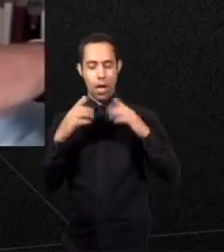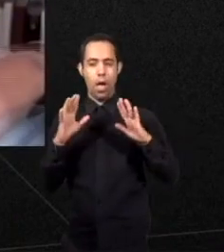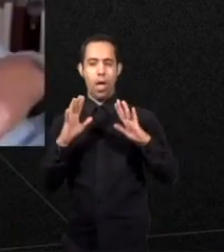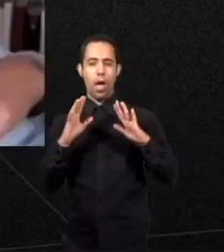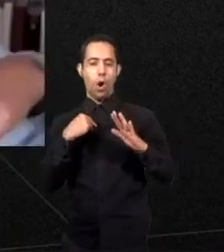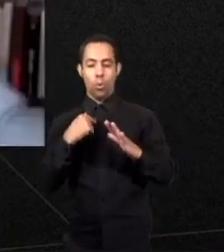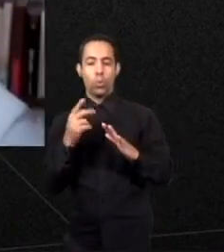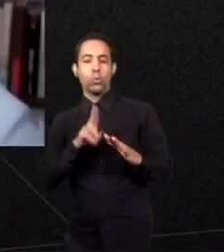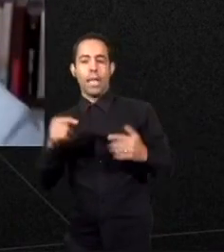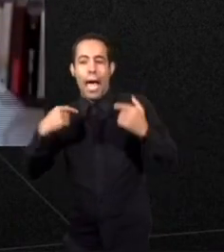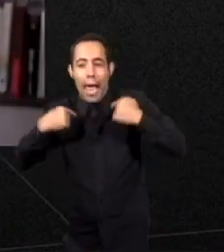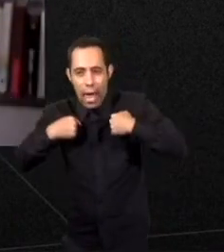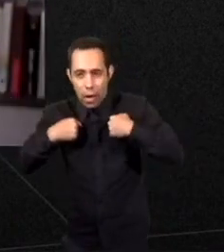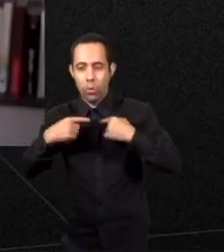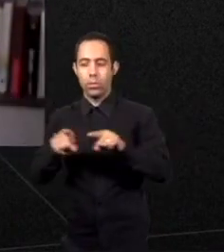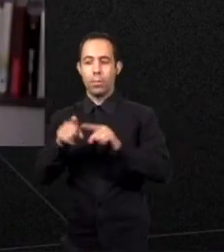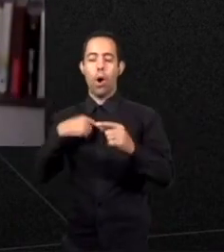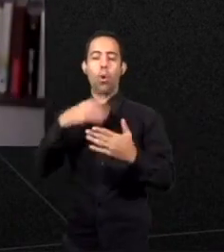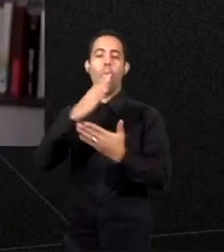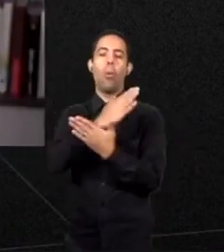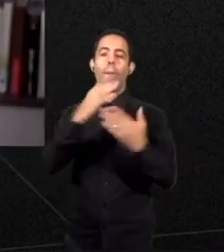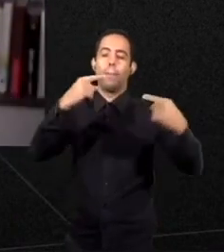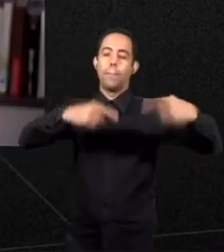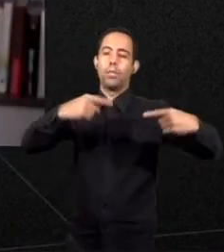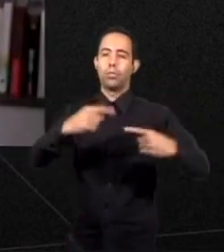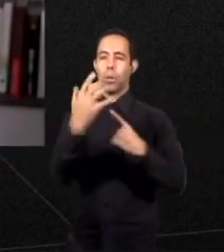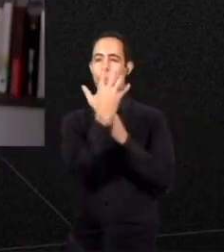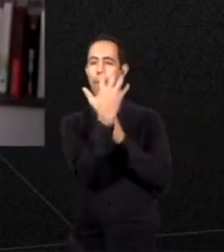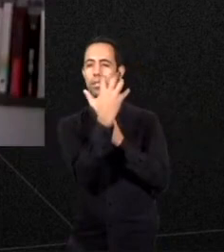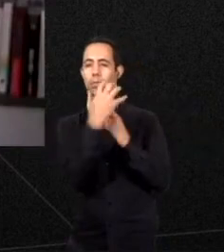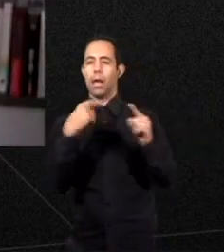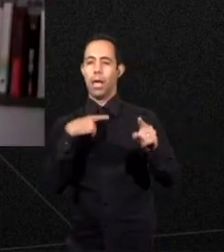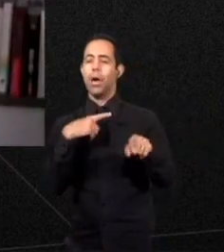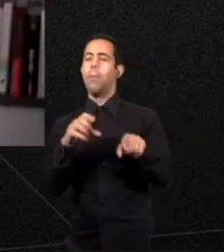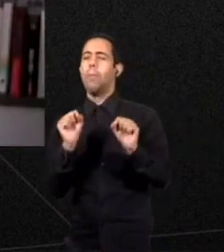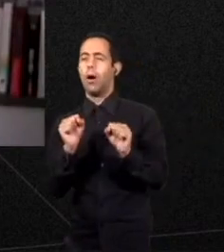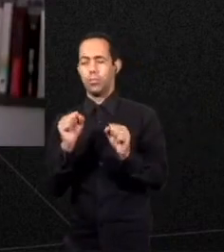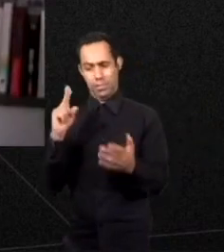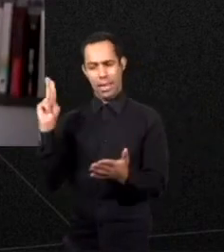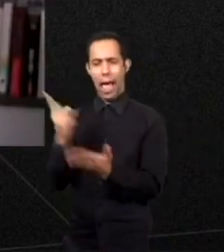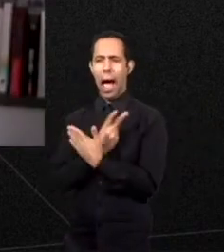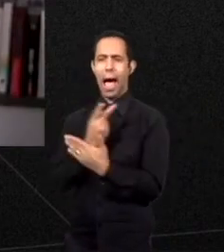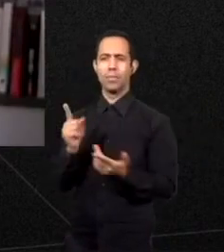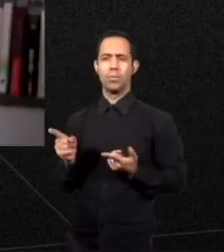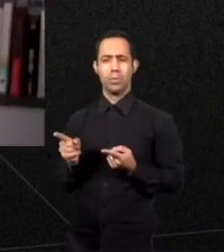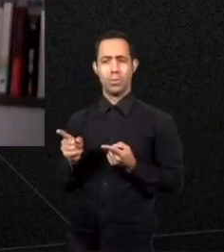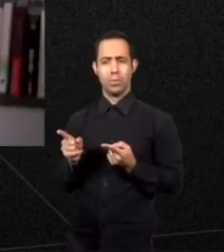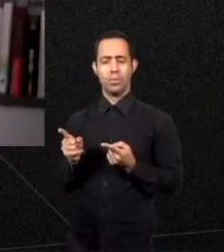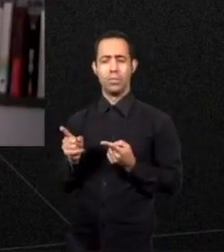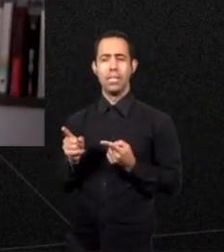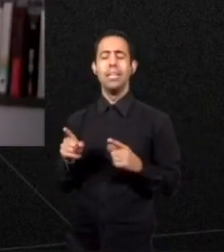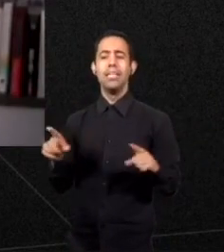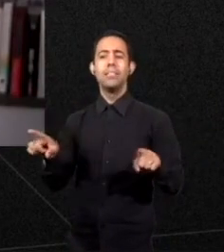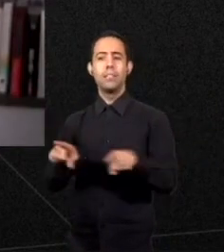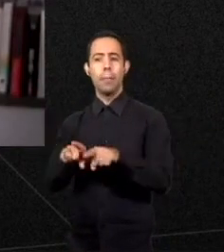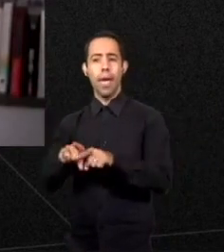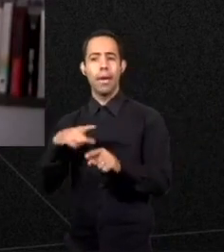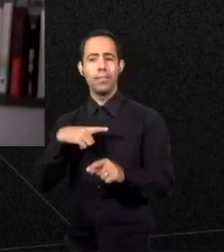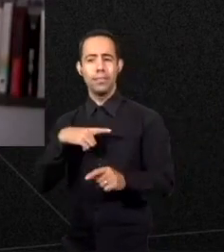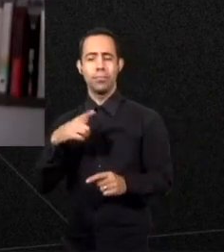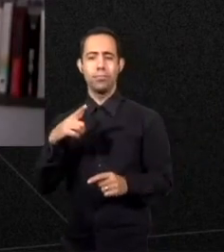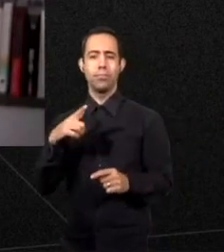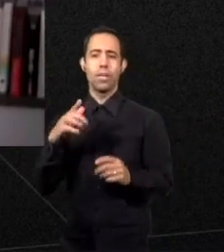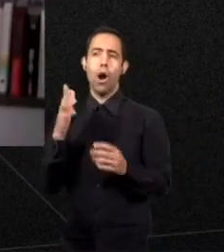manipulate me, that's wrong. And that's obvious. And this should be the same with the new systems of collecting